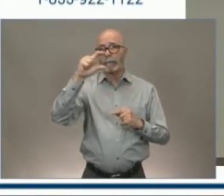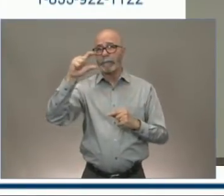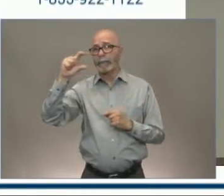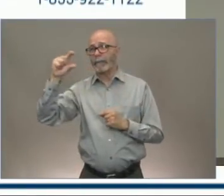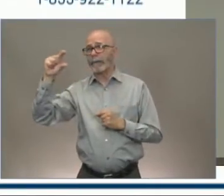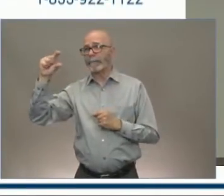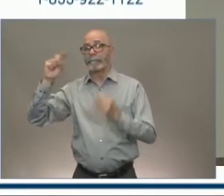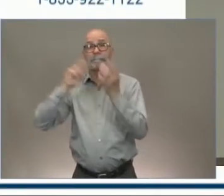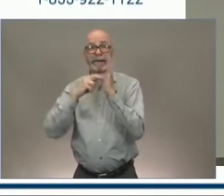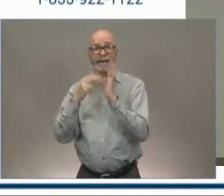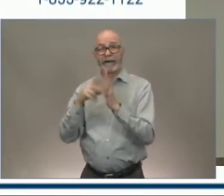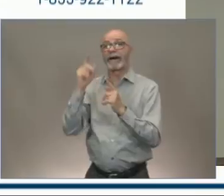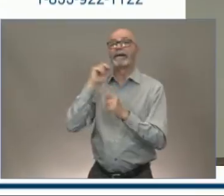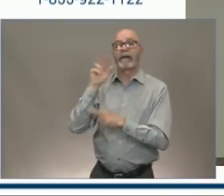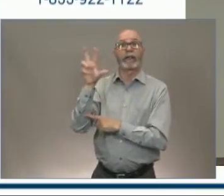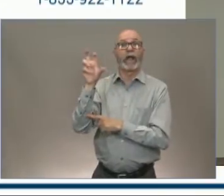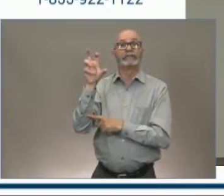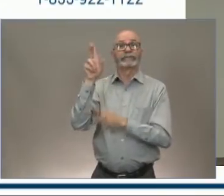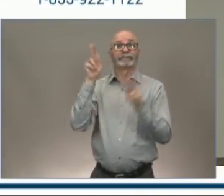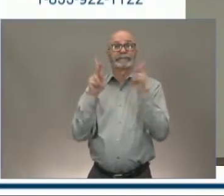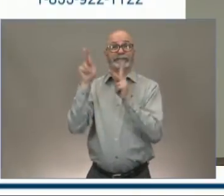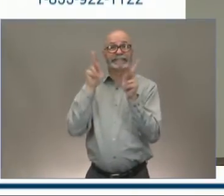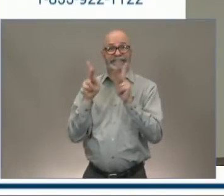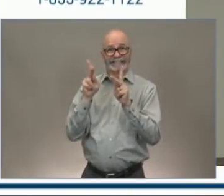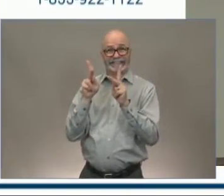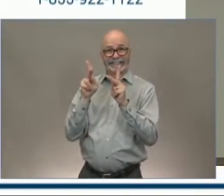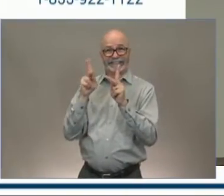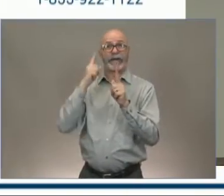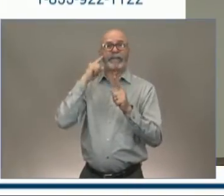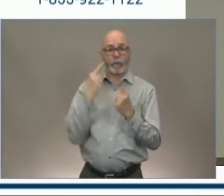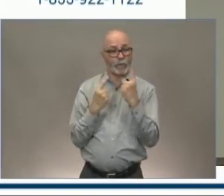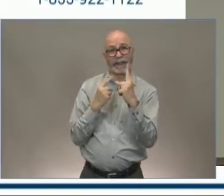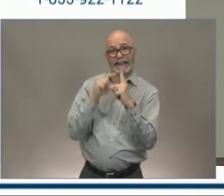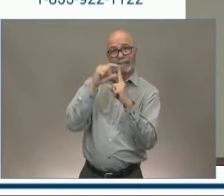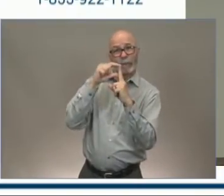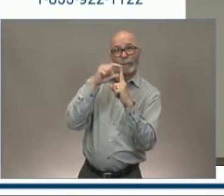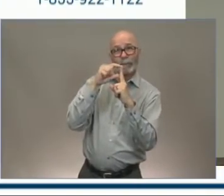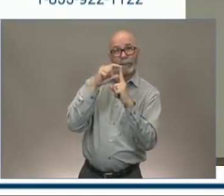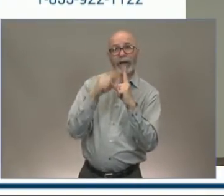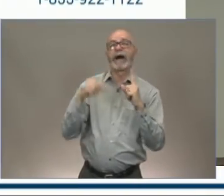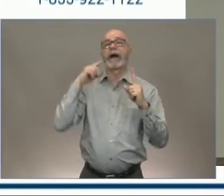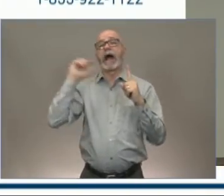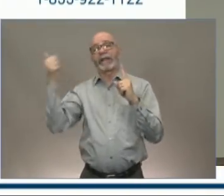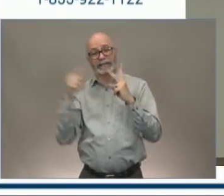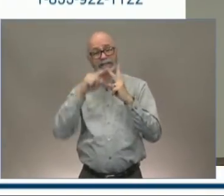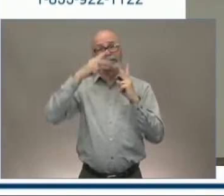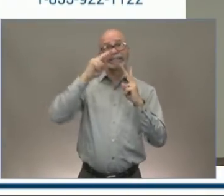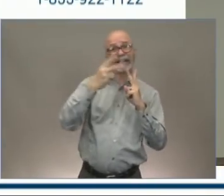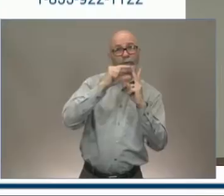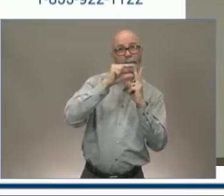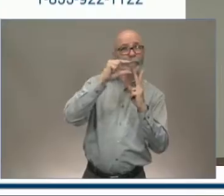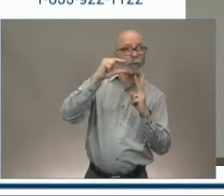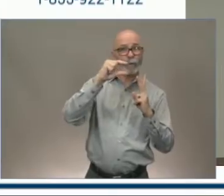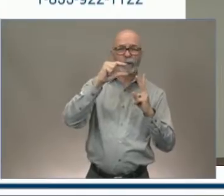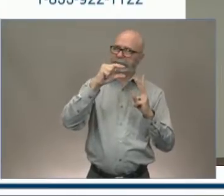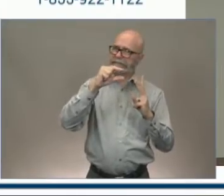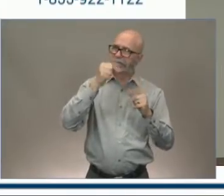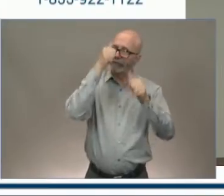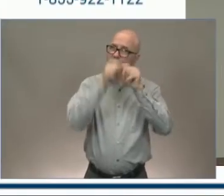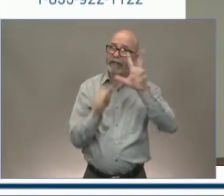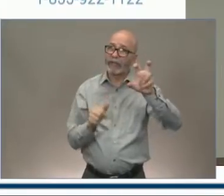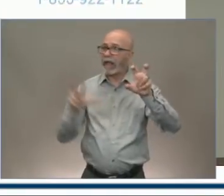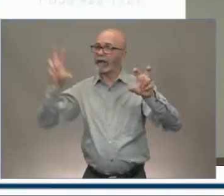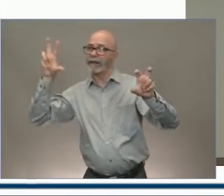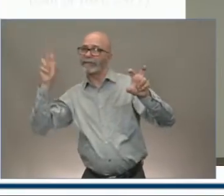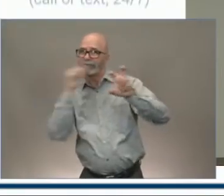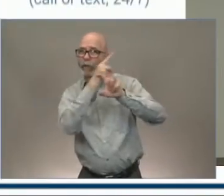dose. Again, this is by invitation only. If you call to try and book, you won't be able to do that. If you show up at the clinic